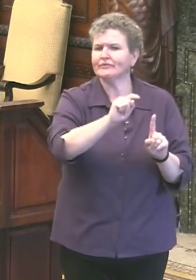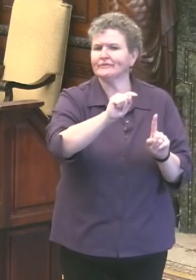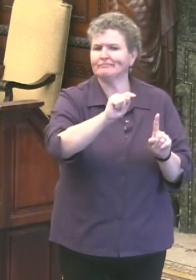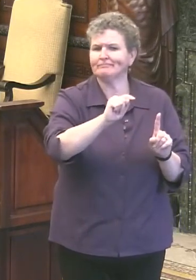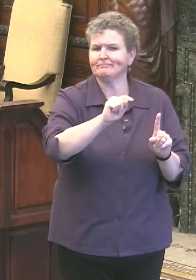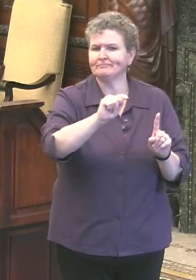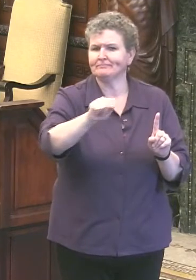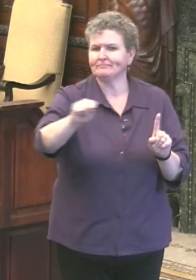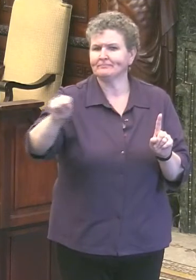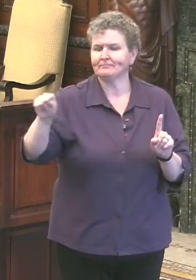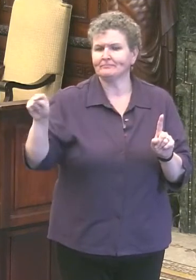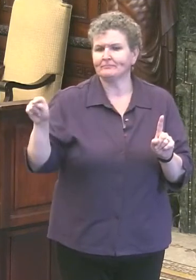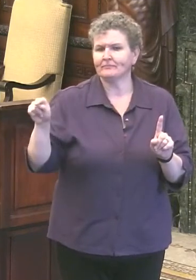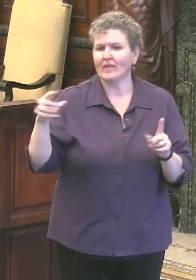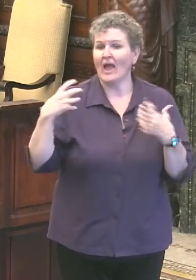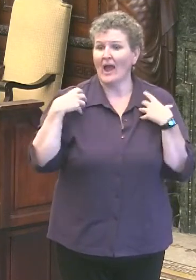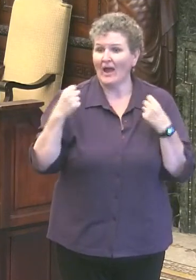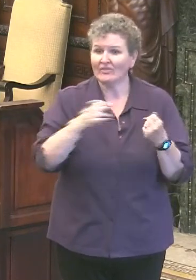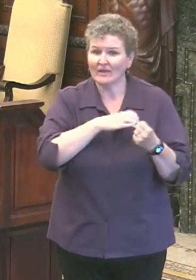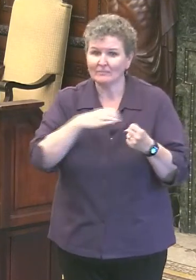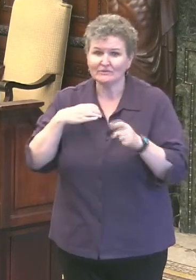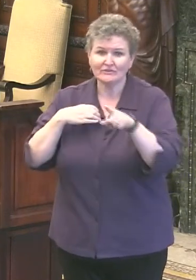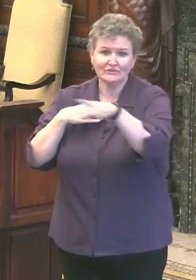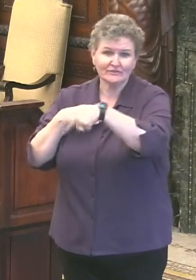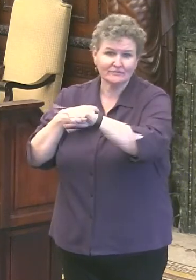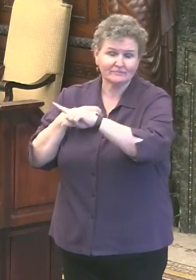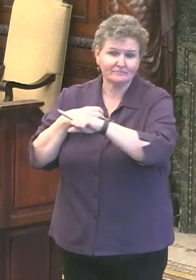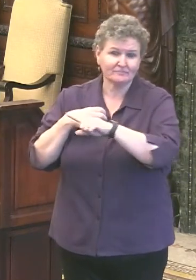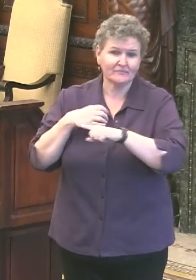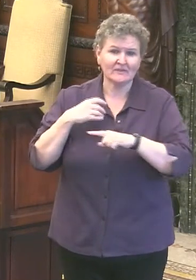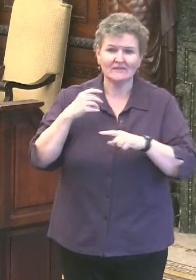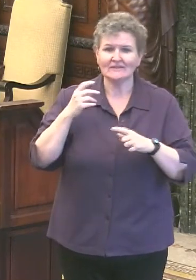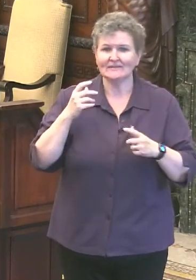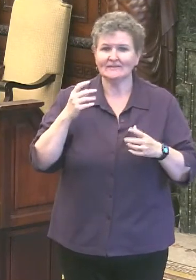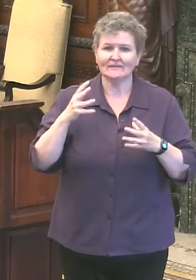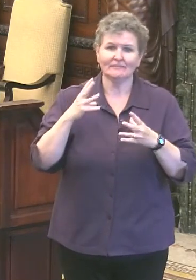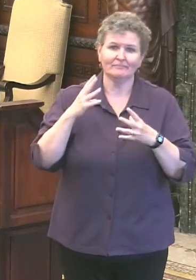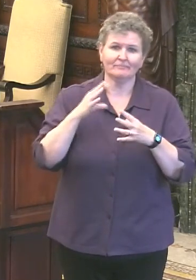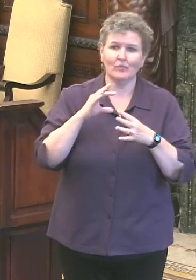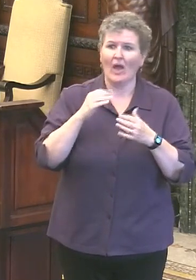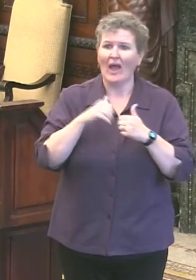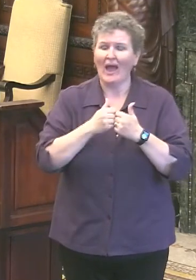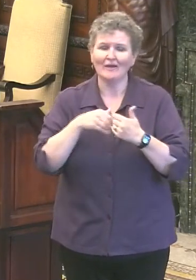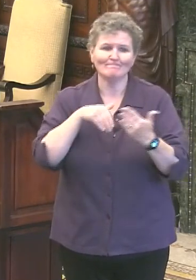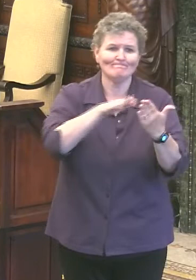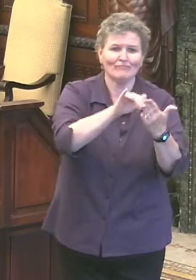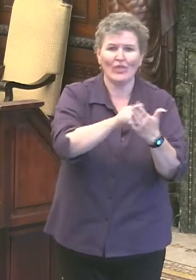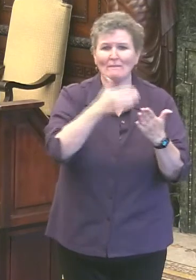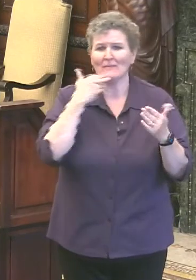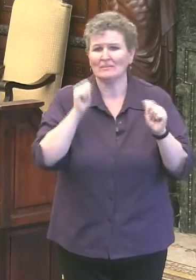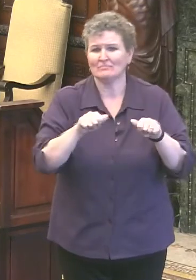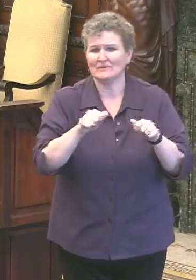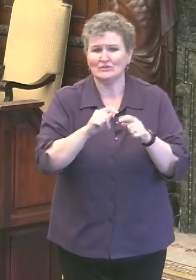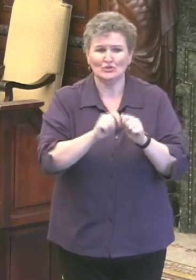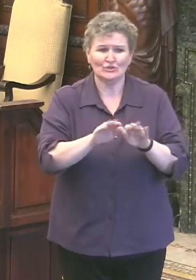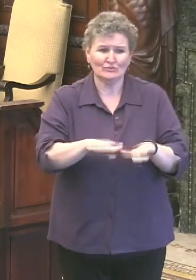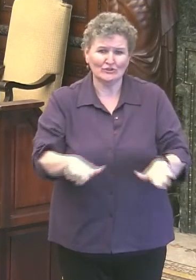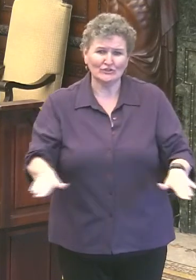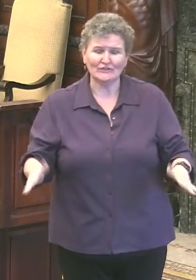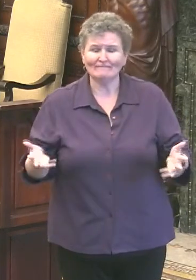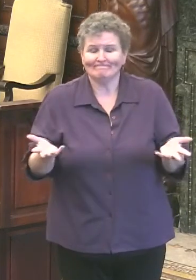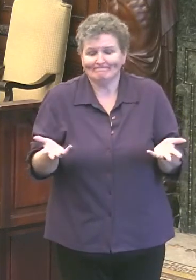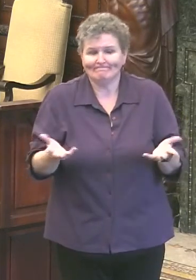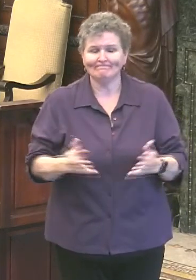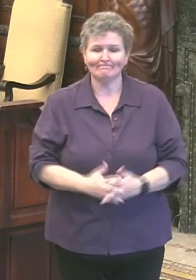commissioner and to his staff members about the best approach for children taking public transportation. Got